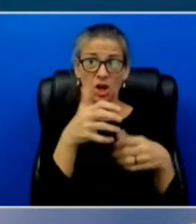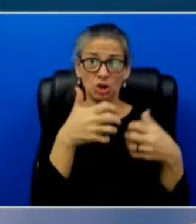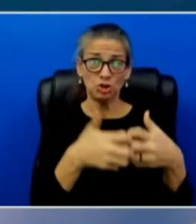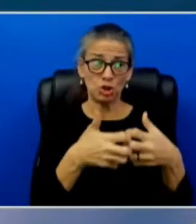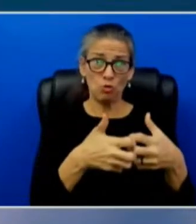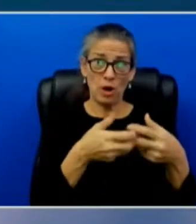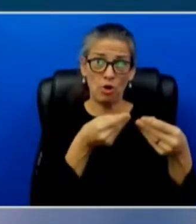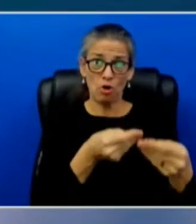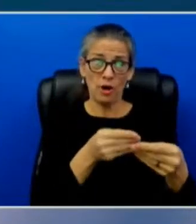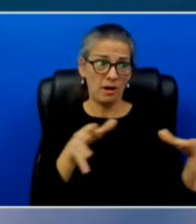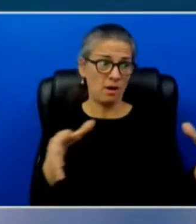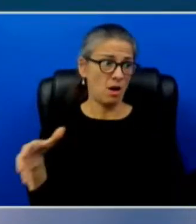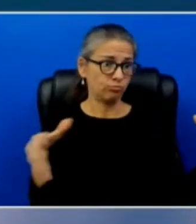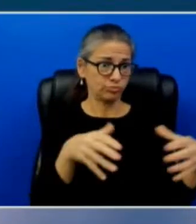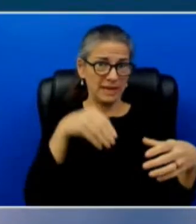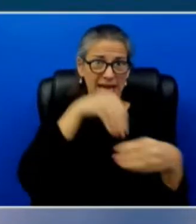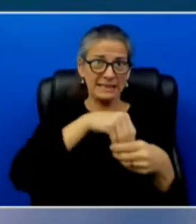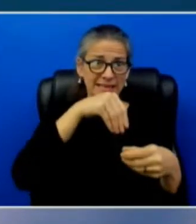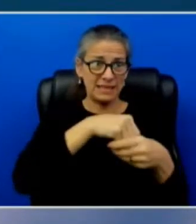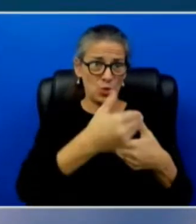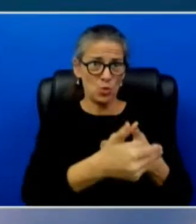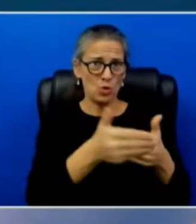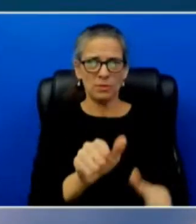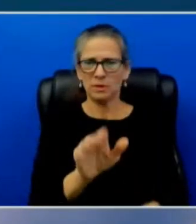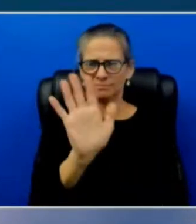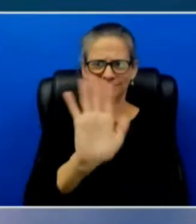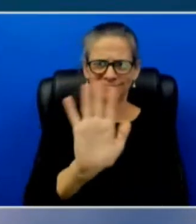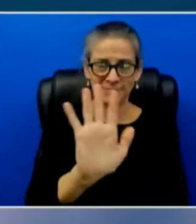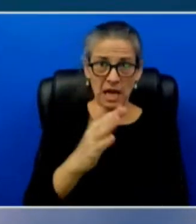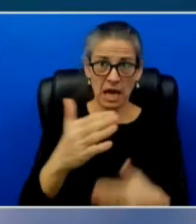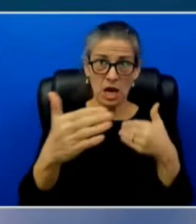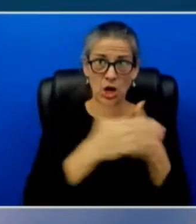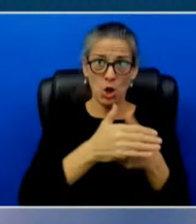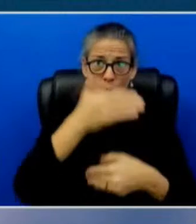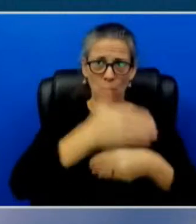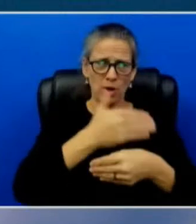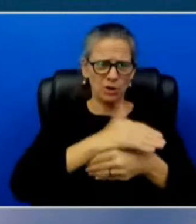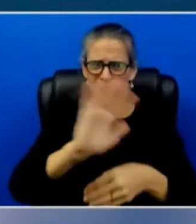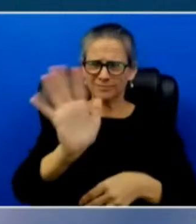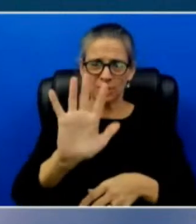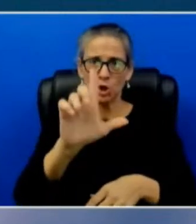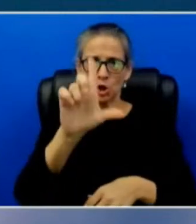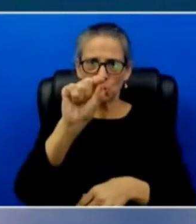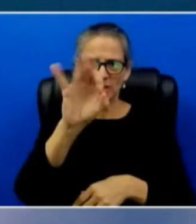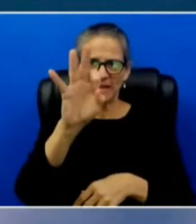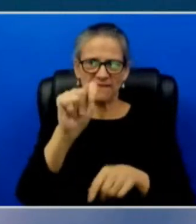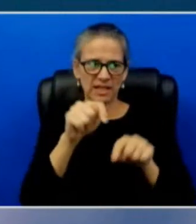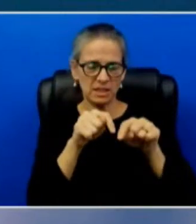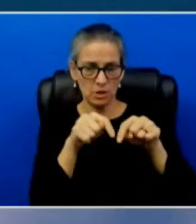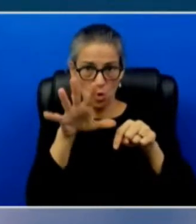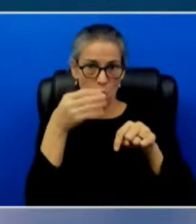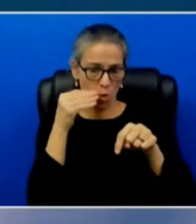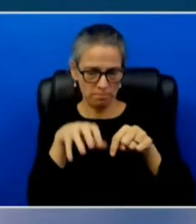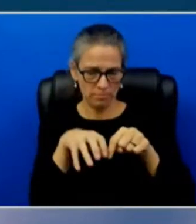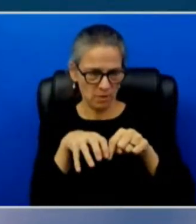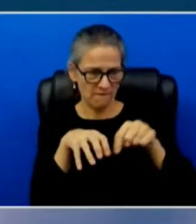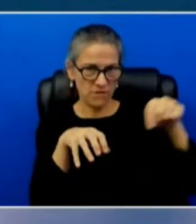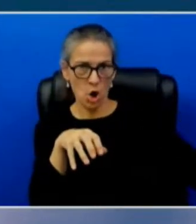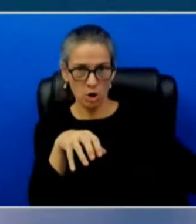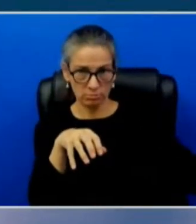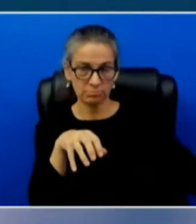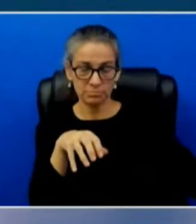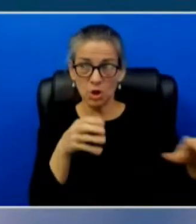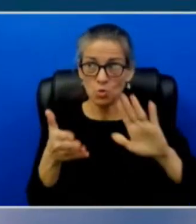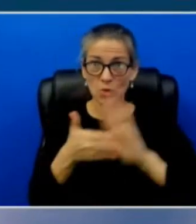enclosed space. Make sure you don't even put it near your window. Keep it 20 foot away or greater from your home. Don't run it in a garage. That was the reason